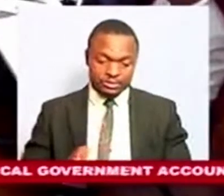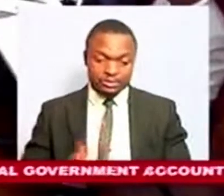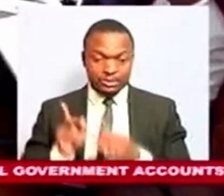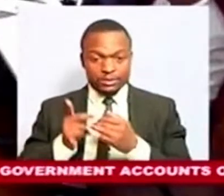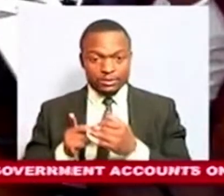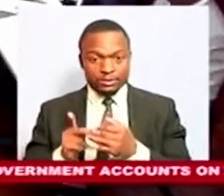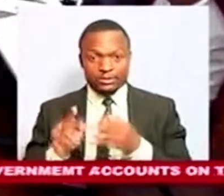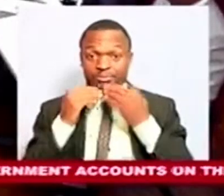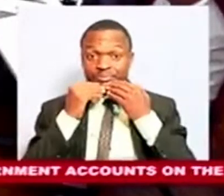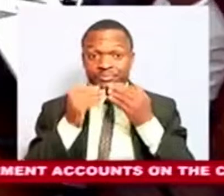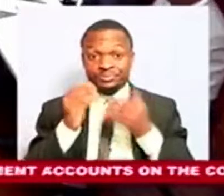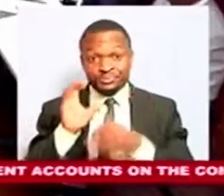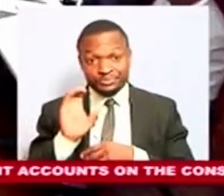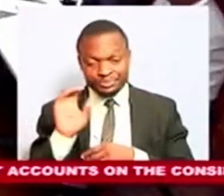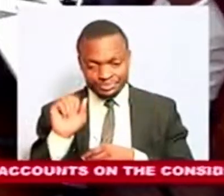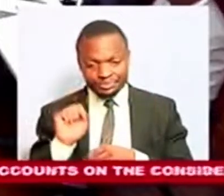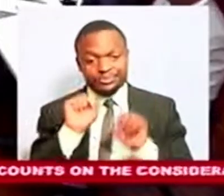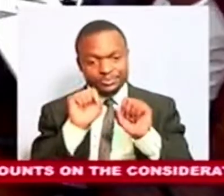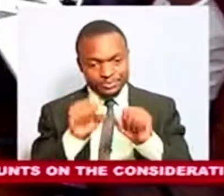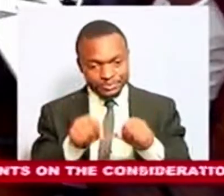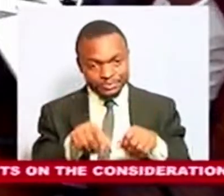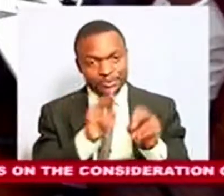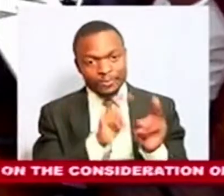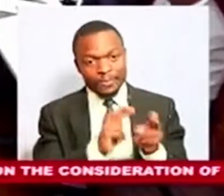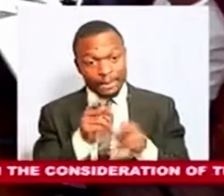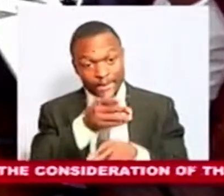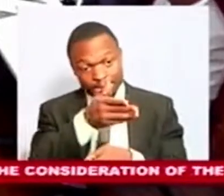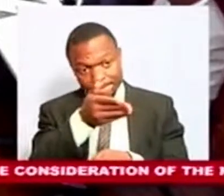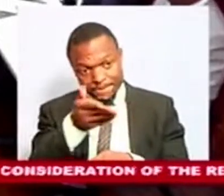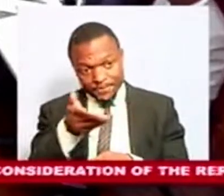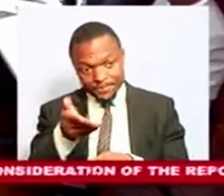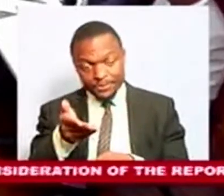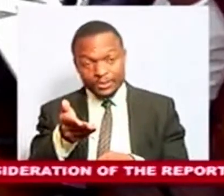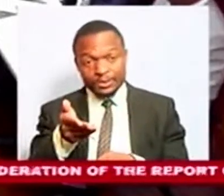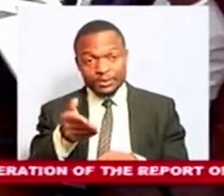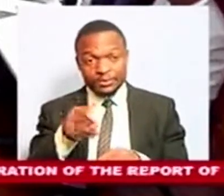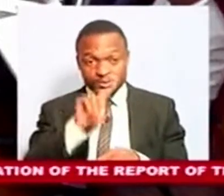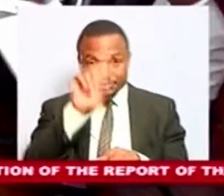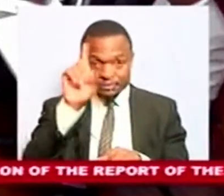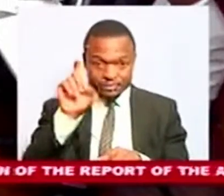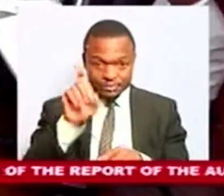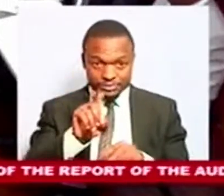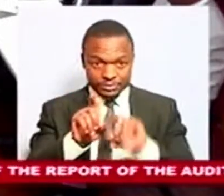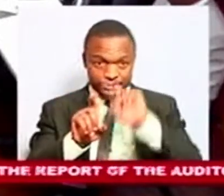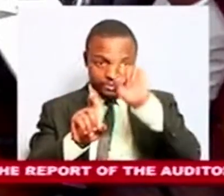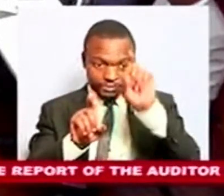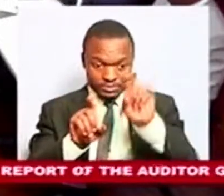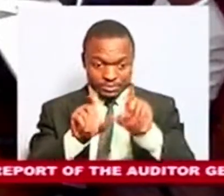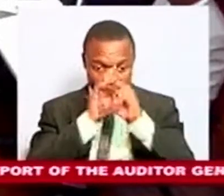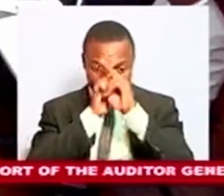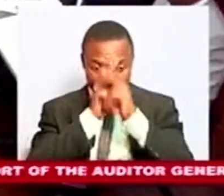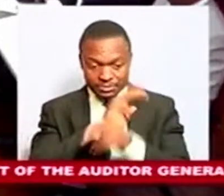you, CS. You may react to those concerns from members of Parliament.